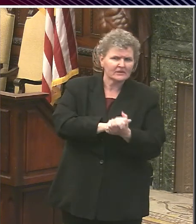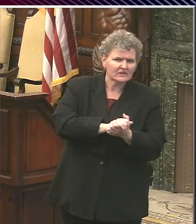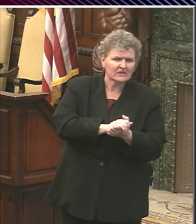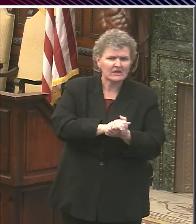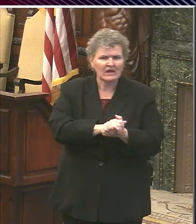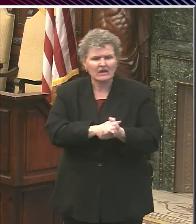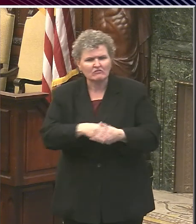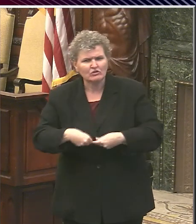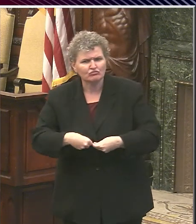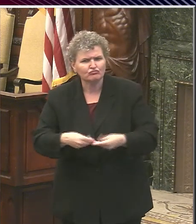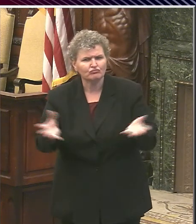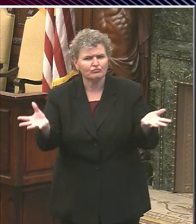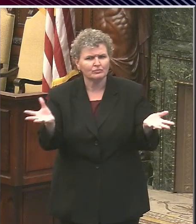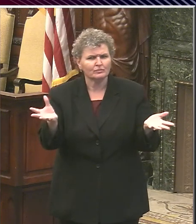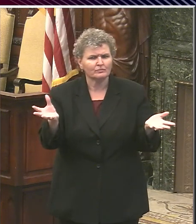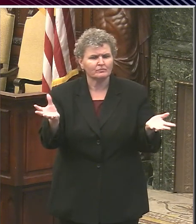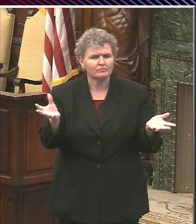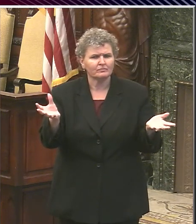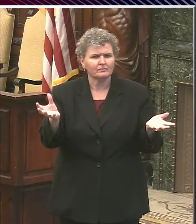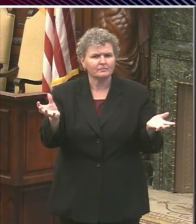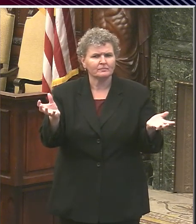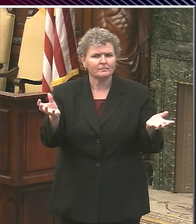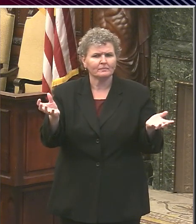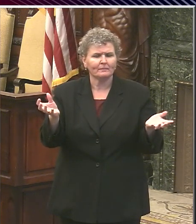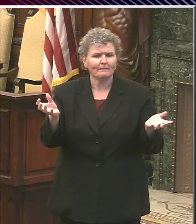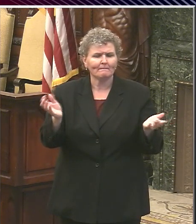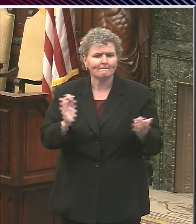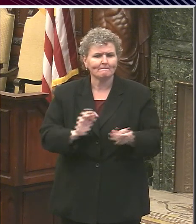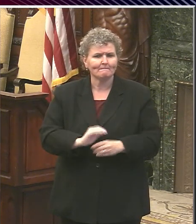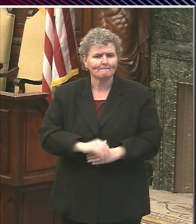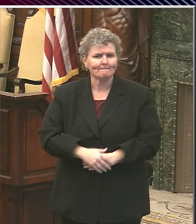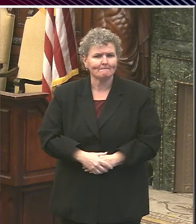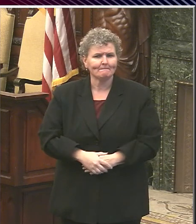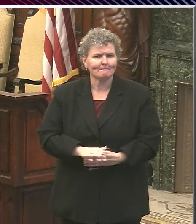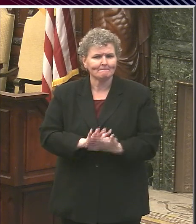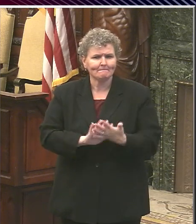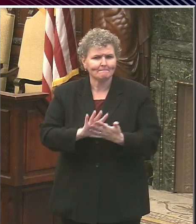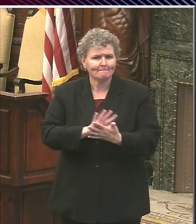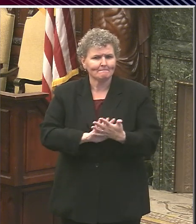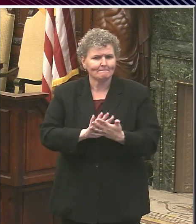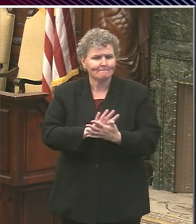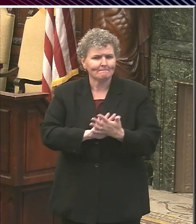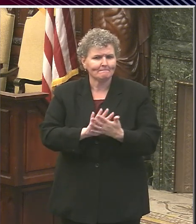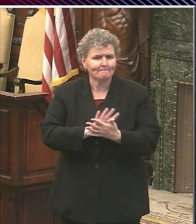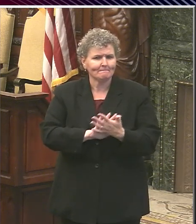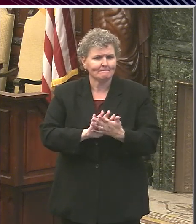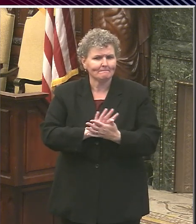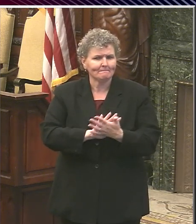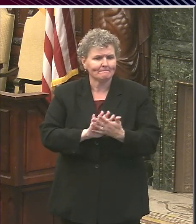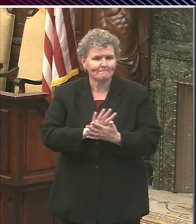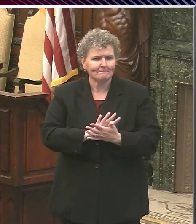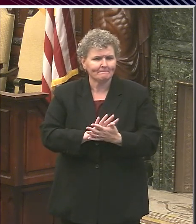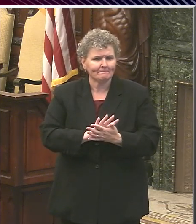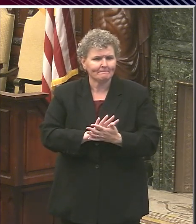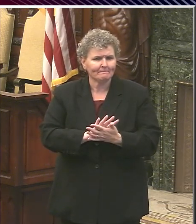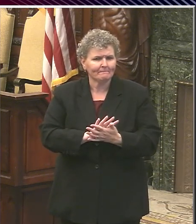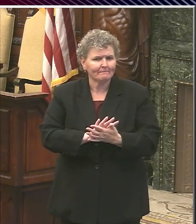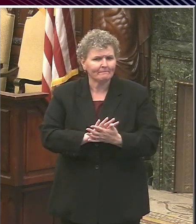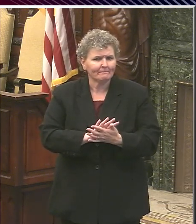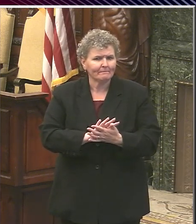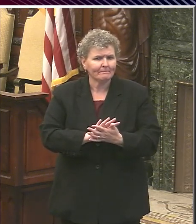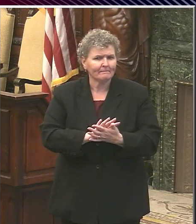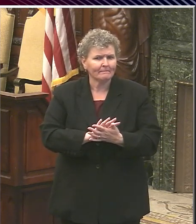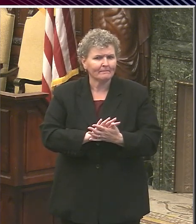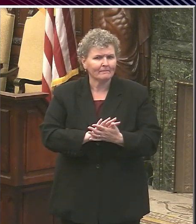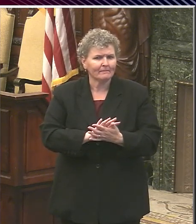week's worth of meals at this point. I see. Okay. And then one other question. I'm not sure if Mayor Kenney, if you could respond to this, but